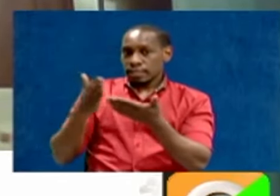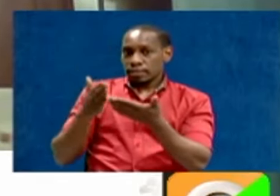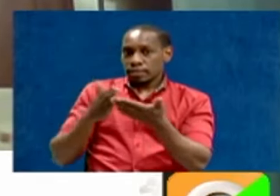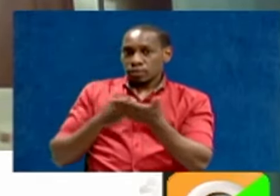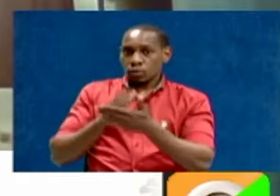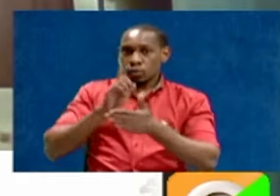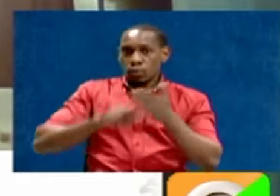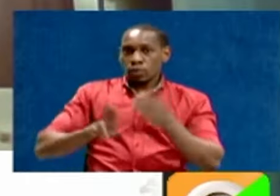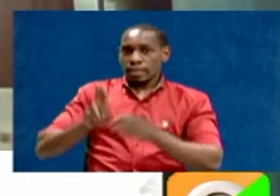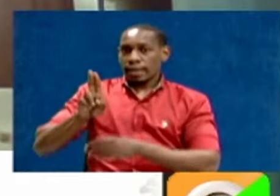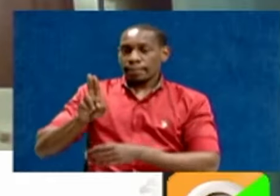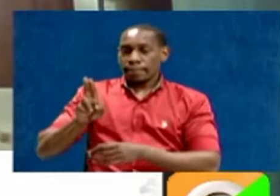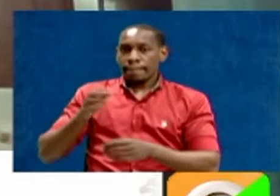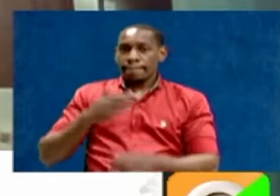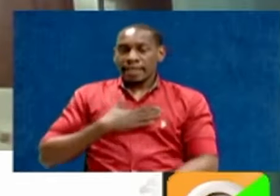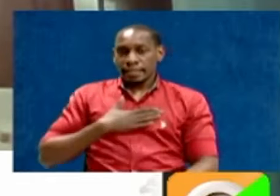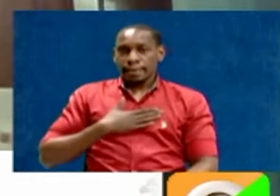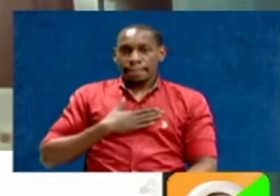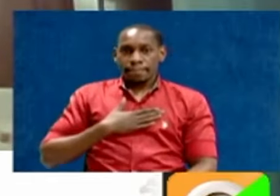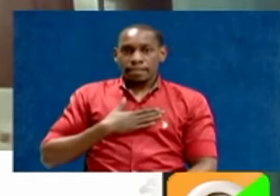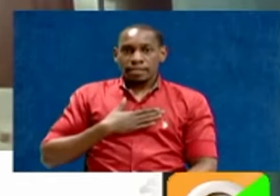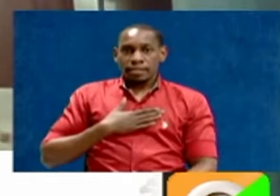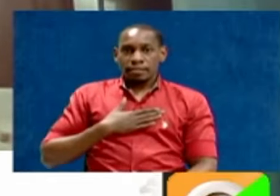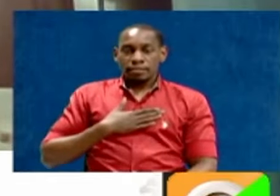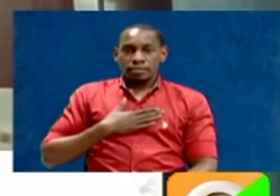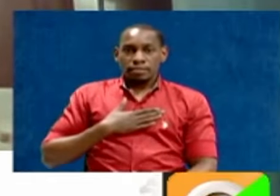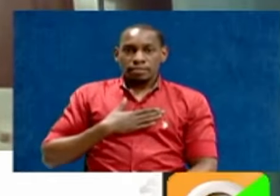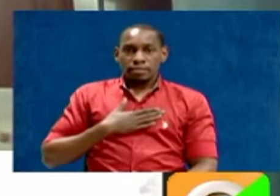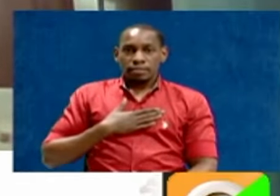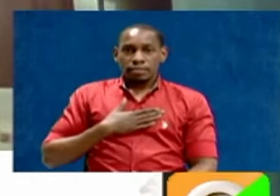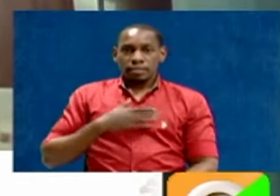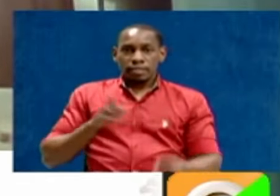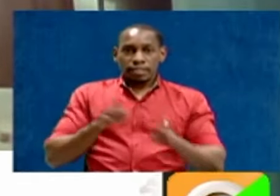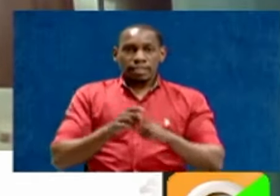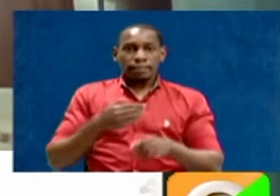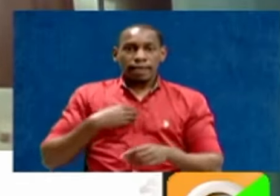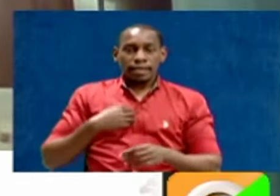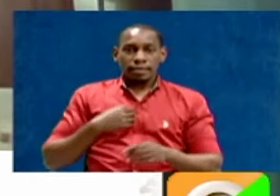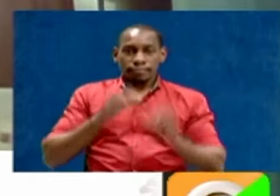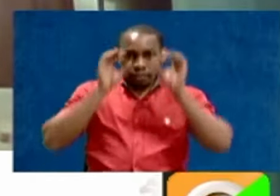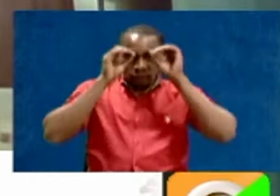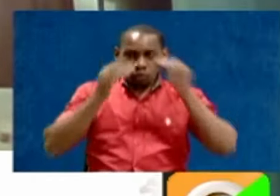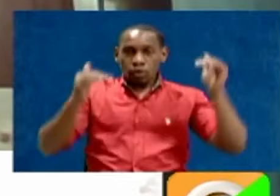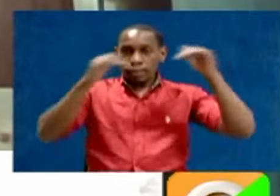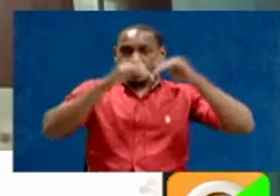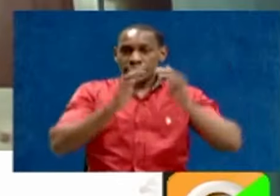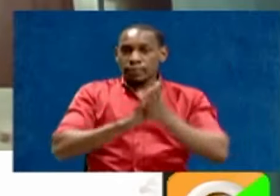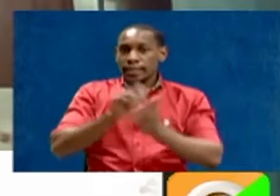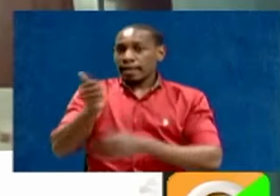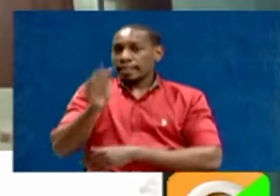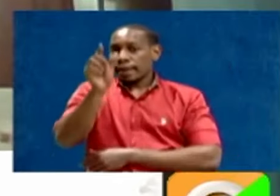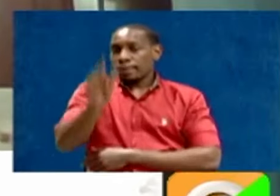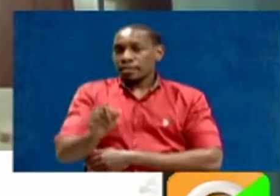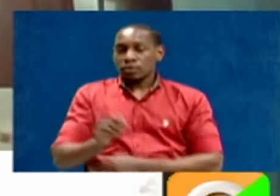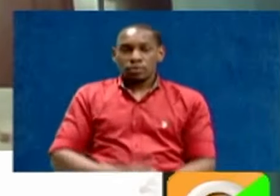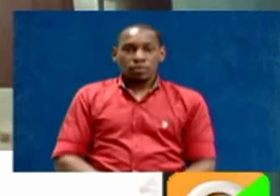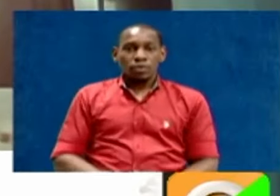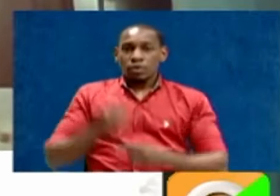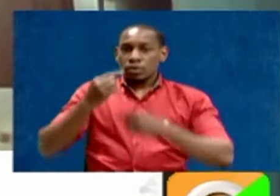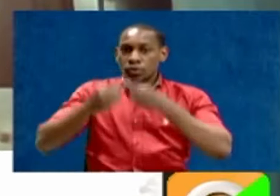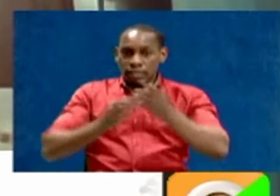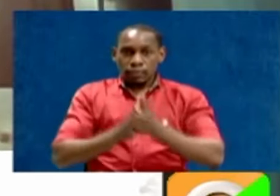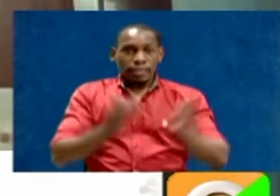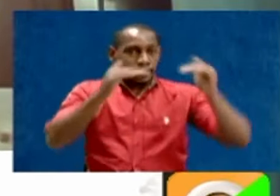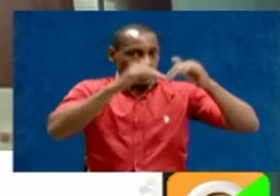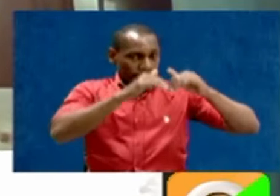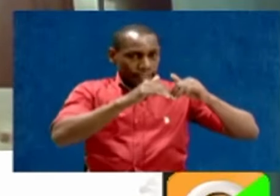my WhatsApp, and I'm still on the Google Meet meeting with this guy, I continued with the